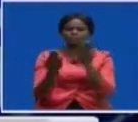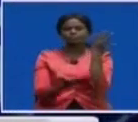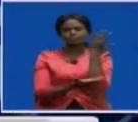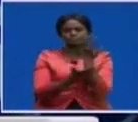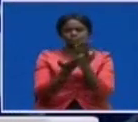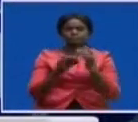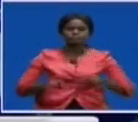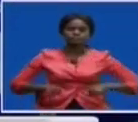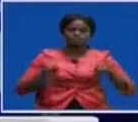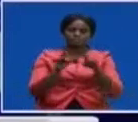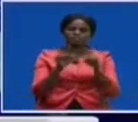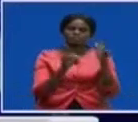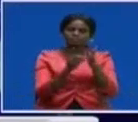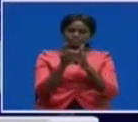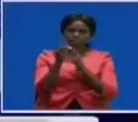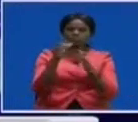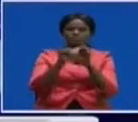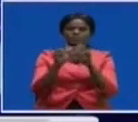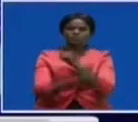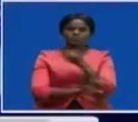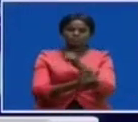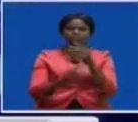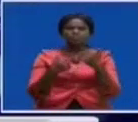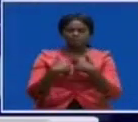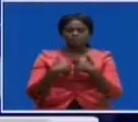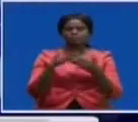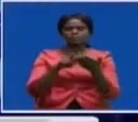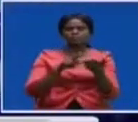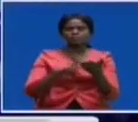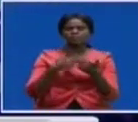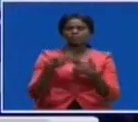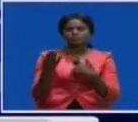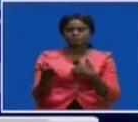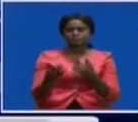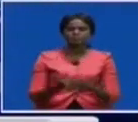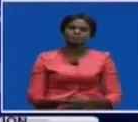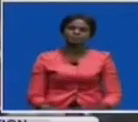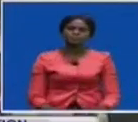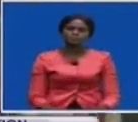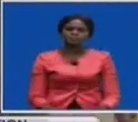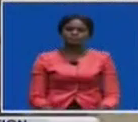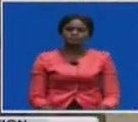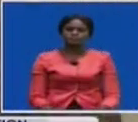lives of Zambians across the country. Justin Akakulubelwa reports.